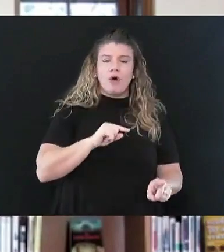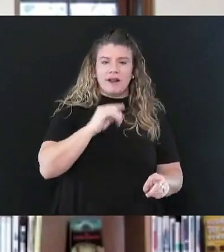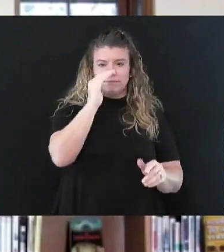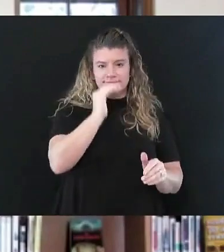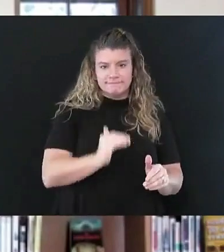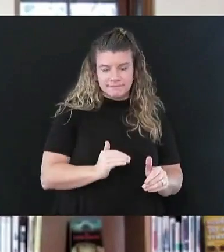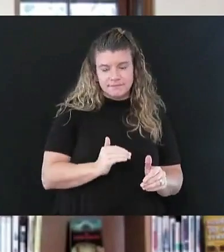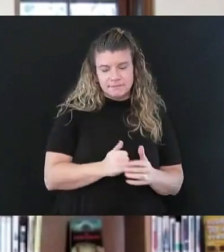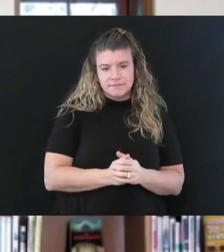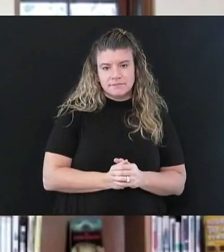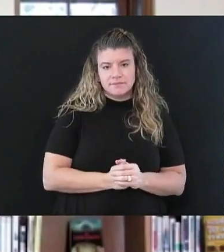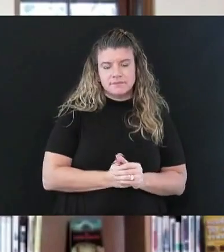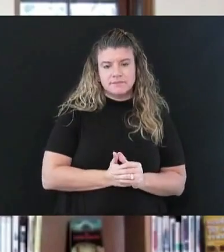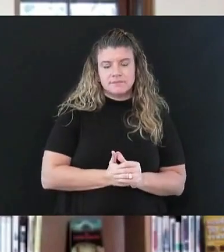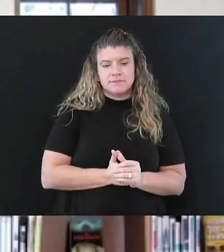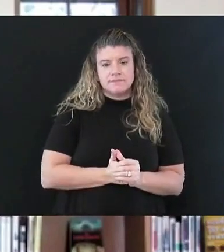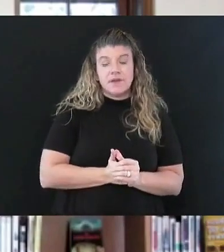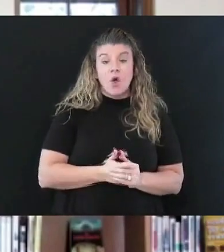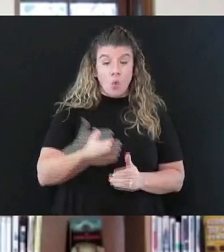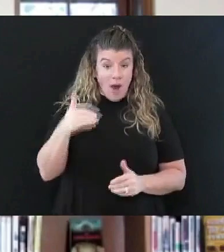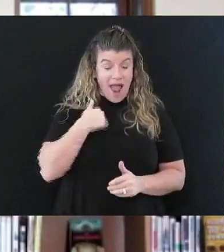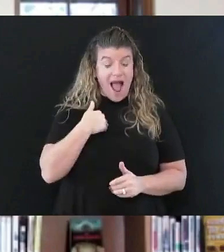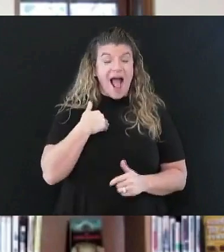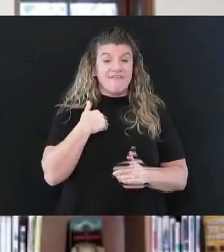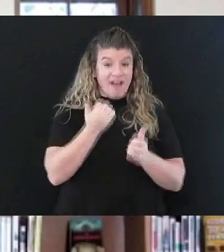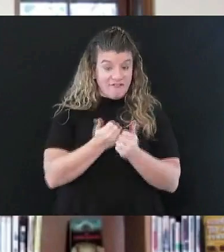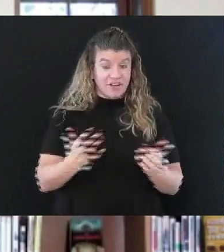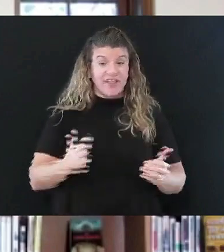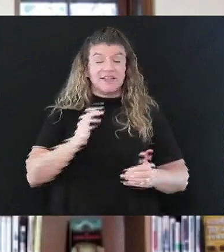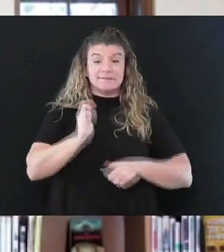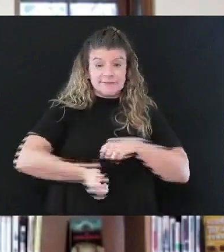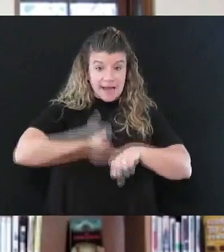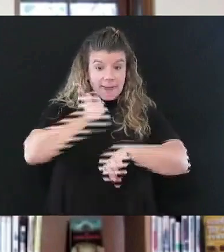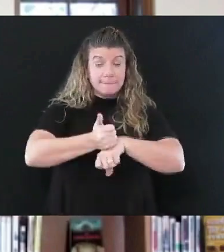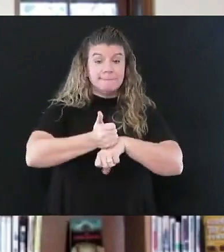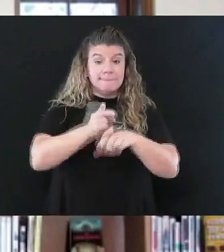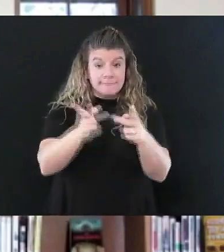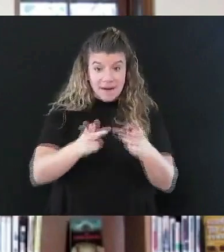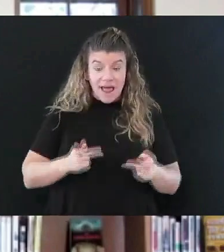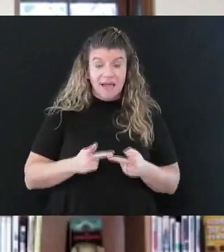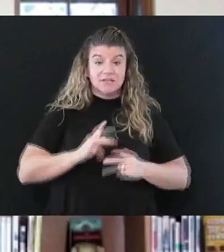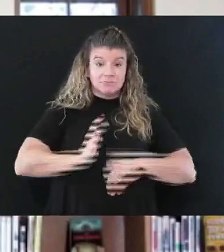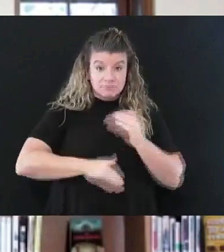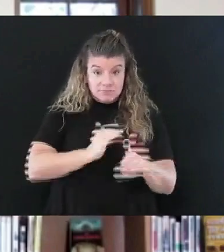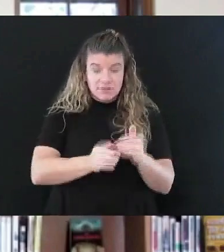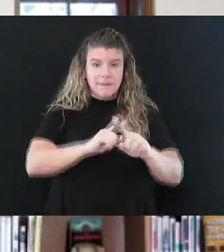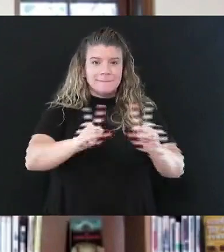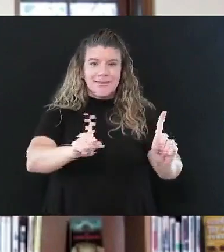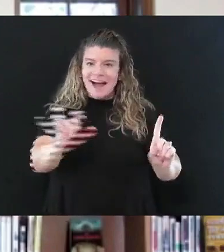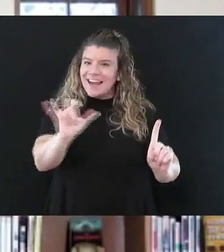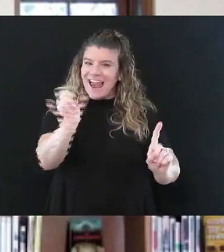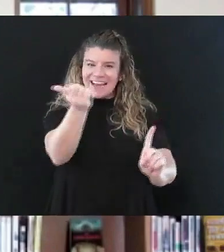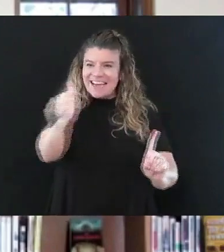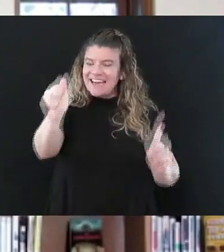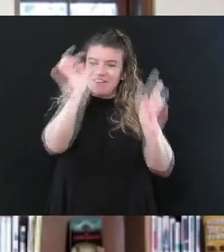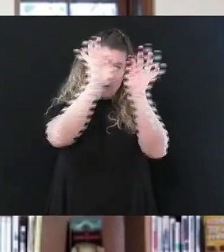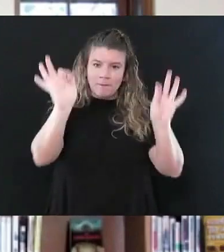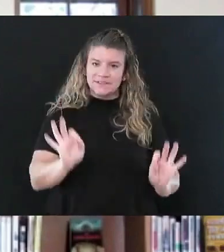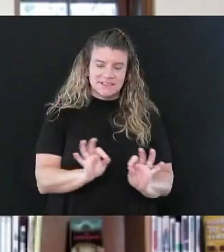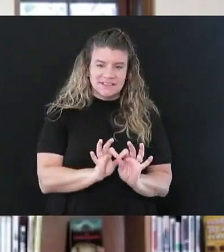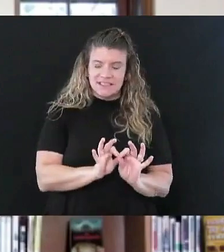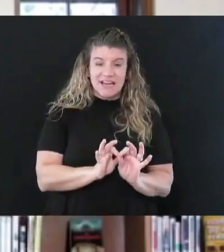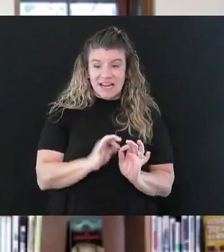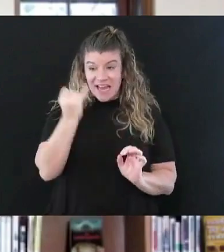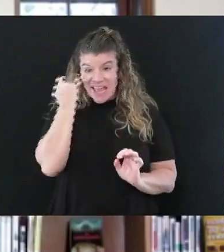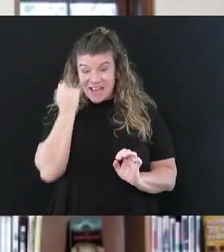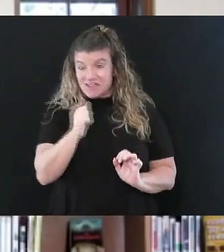levels. So we have all these levels, they are in place, but as you can imagine, just like any forms, if